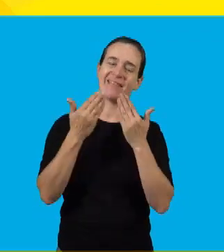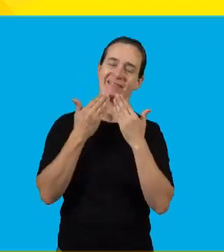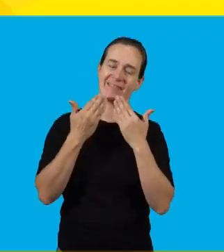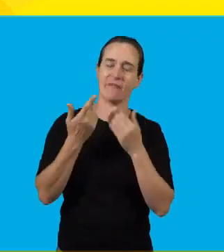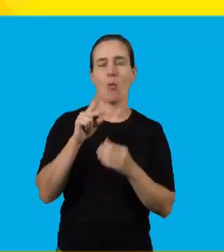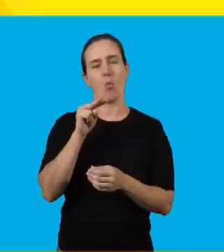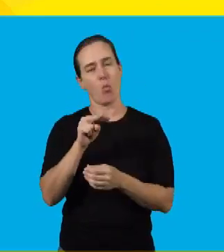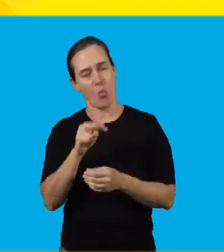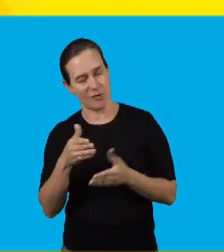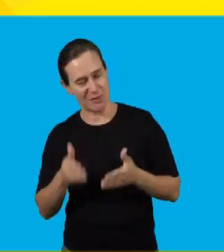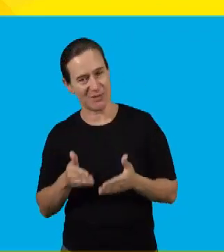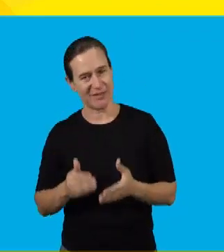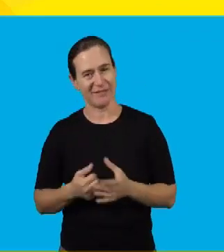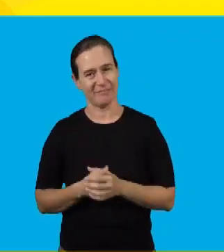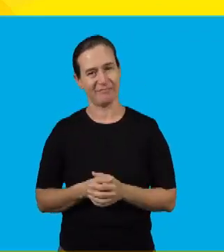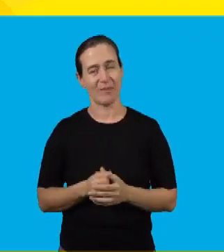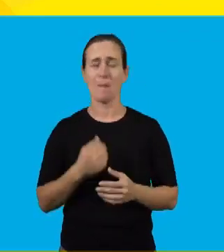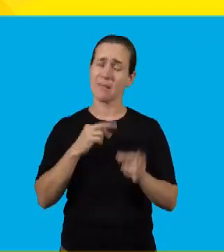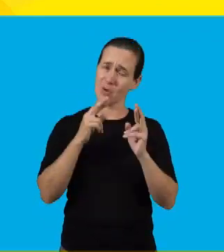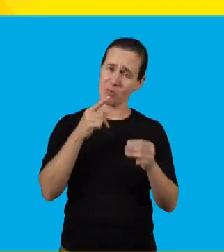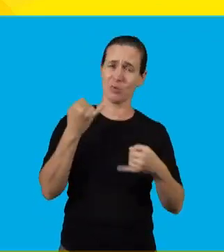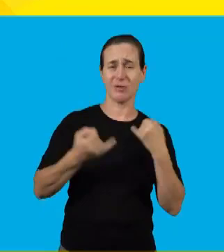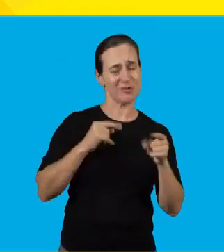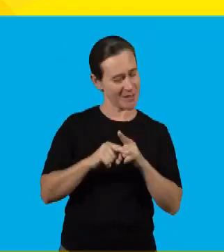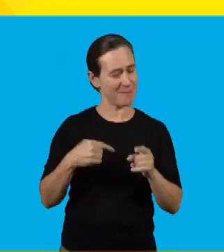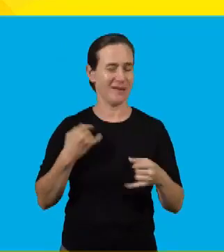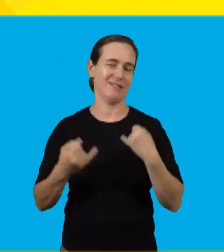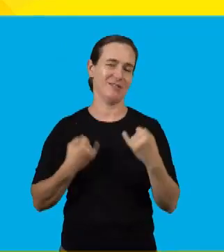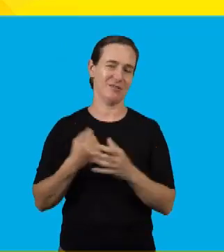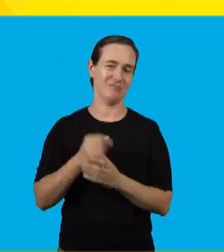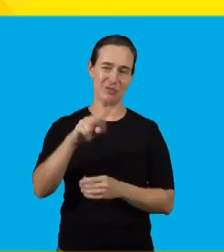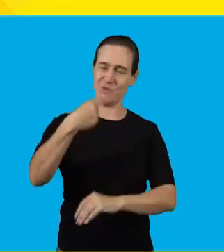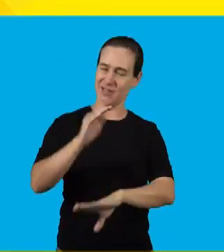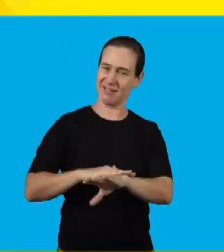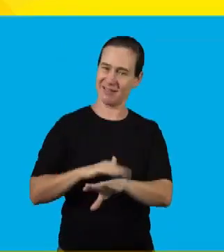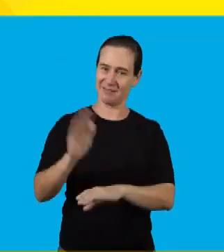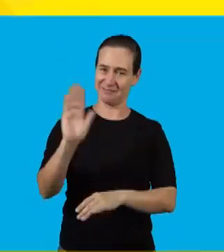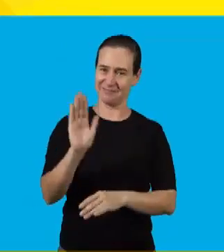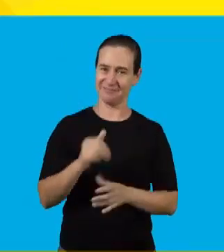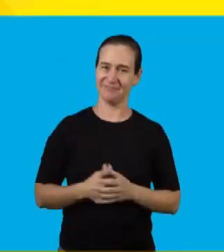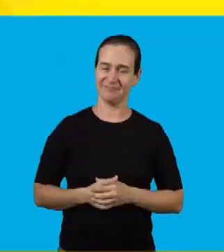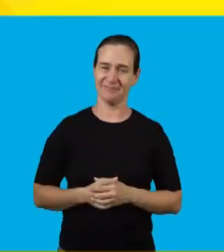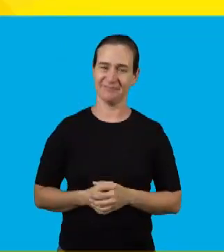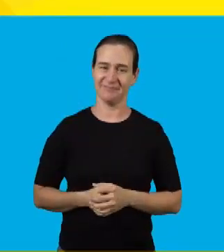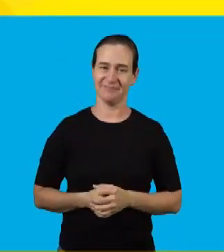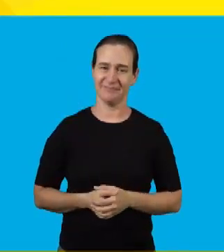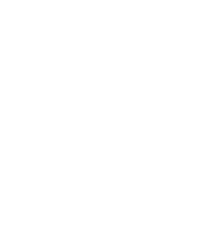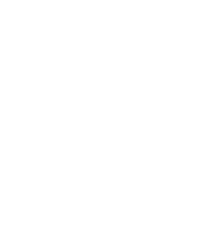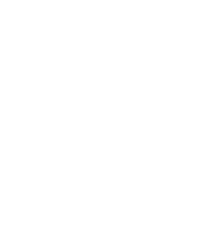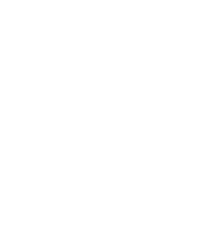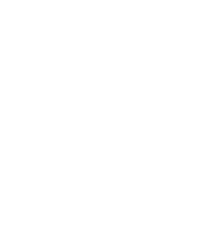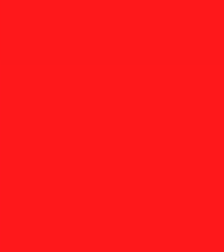Thank you for watching this wonderful lesson. I hope you enjoyed it as much as I did. See you next time. Goodbye.